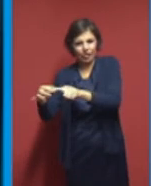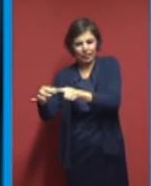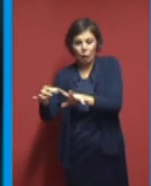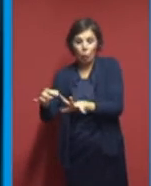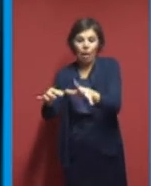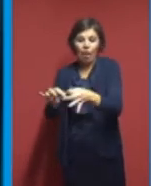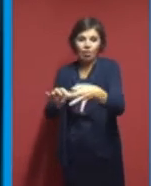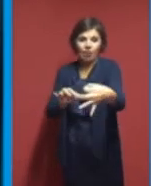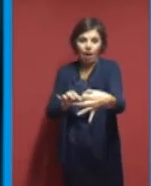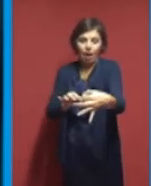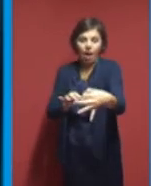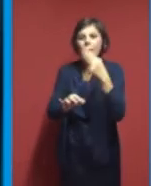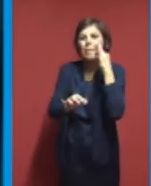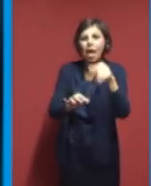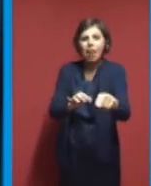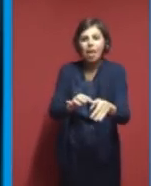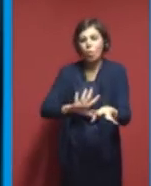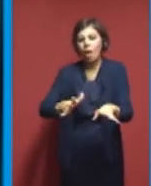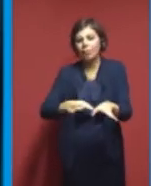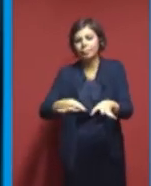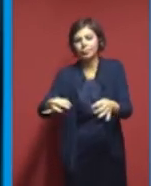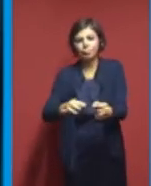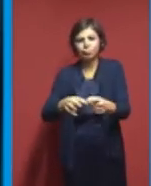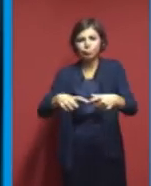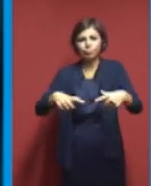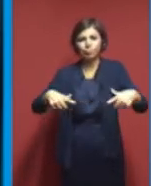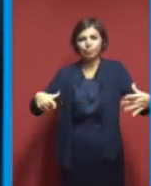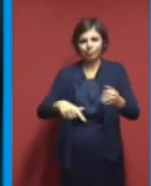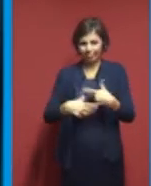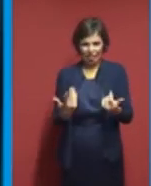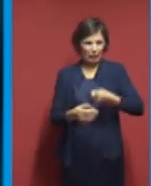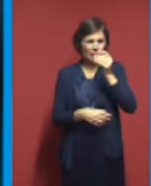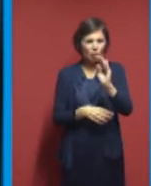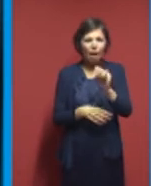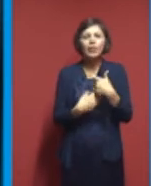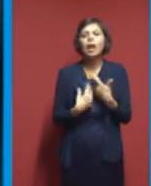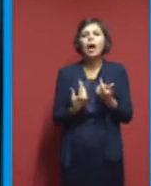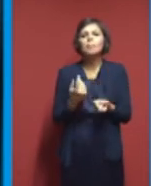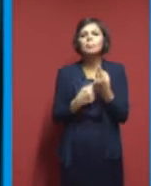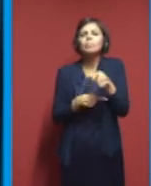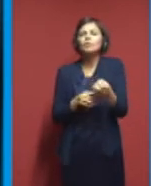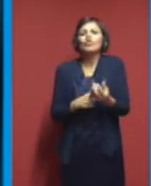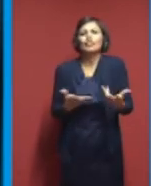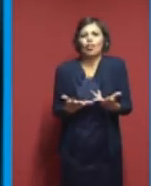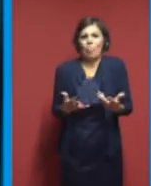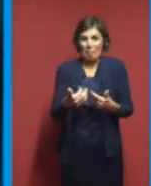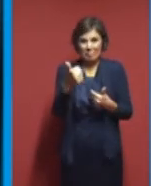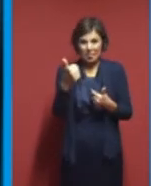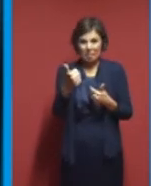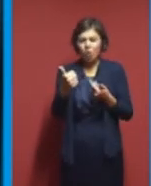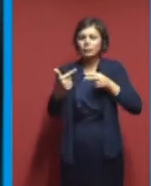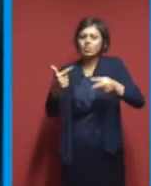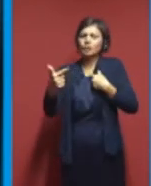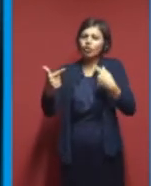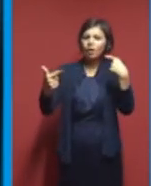question, how did that happen? And secondly, how do we copy that in order to be able to grow new body parts in the lab?